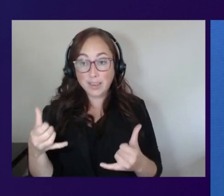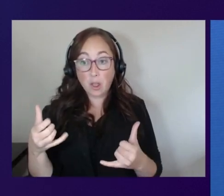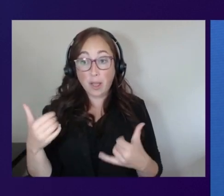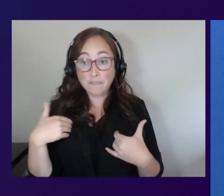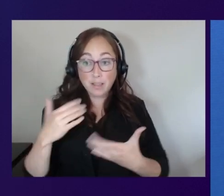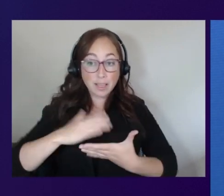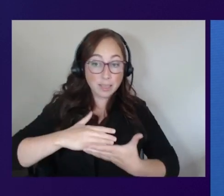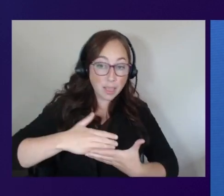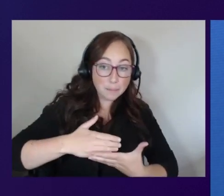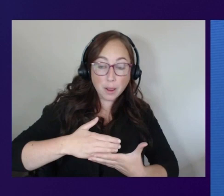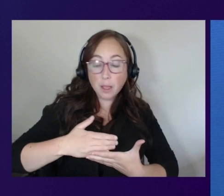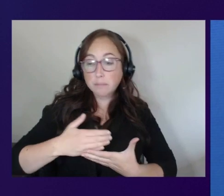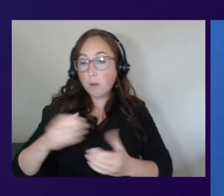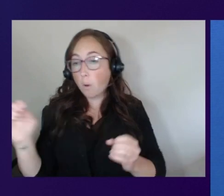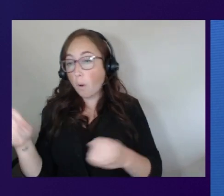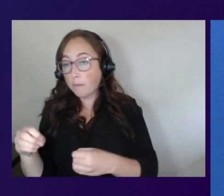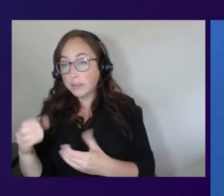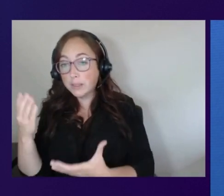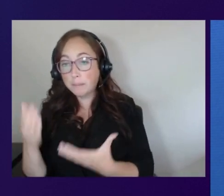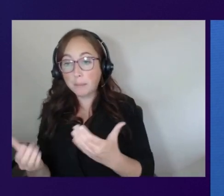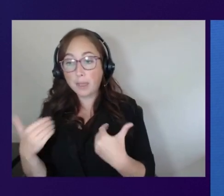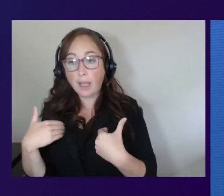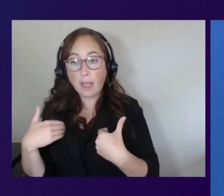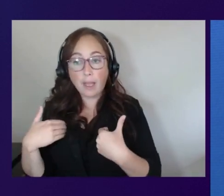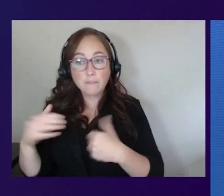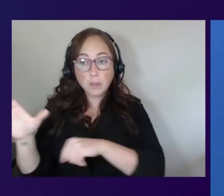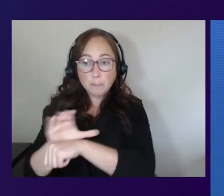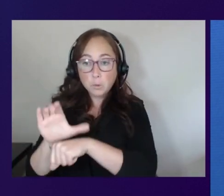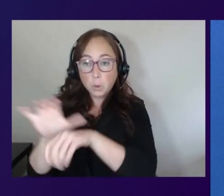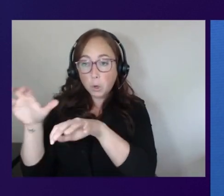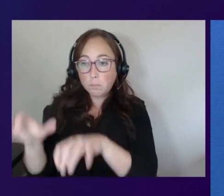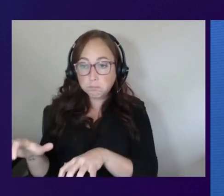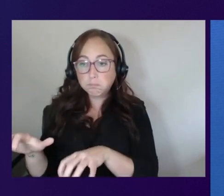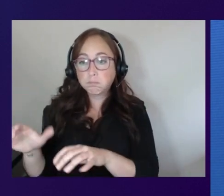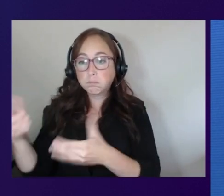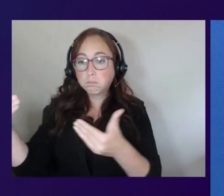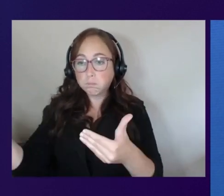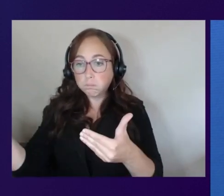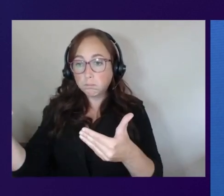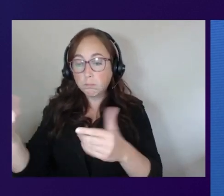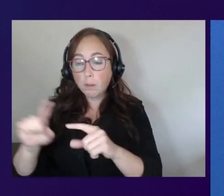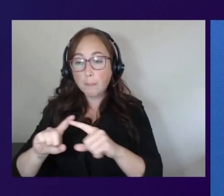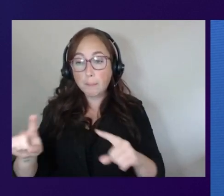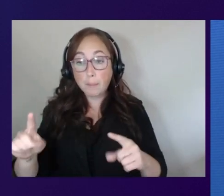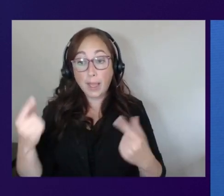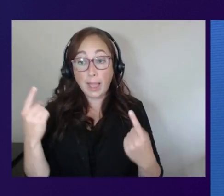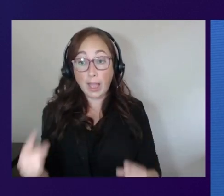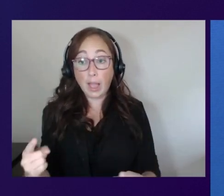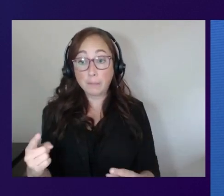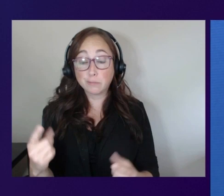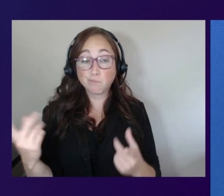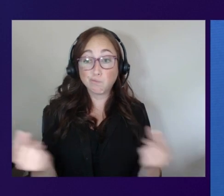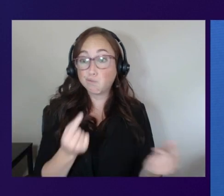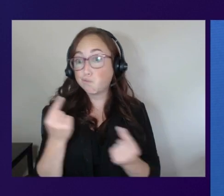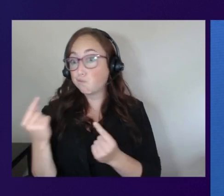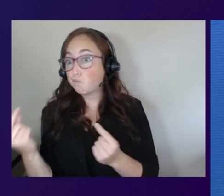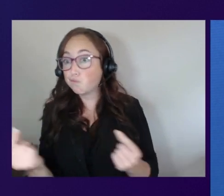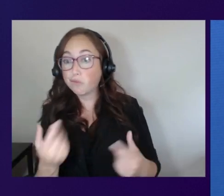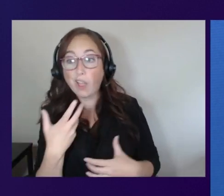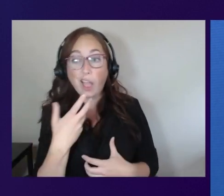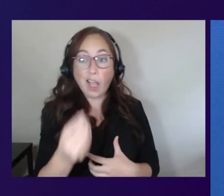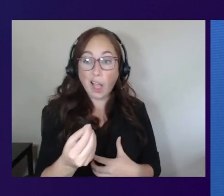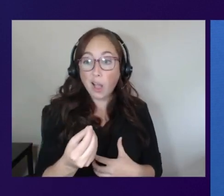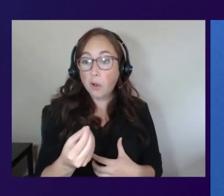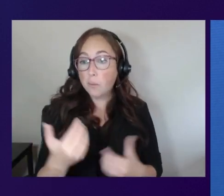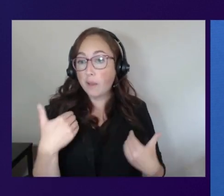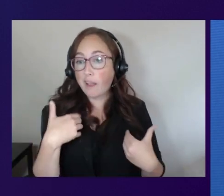our office. We may have our workstations, but we're on the go. We're on our mobile devices. Like, what should we do?